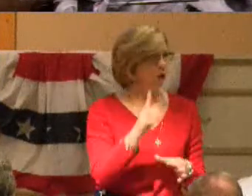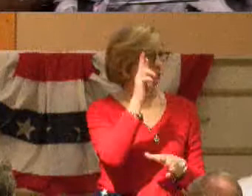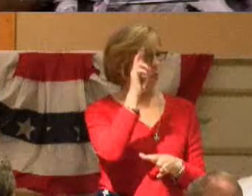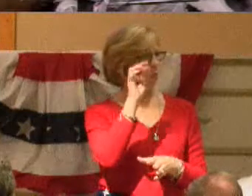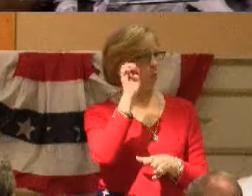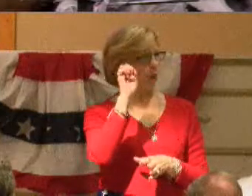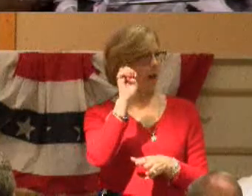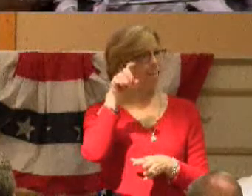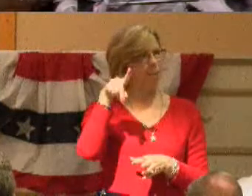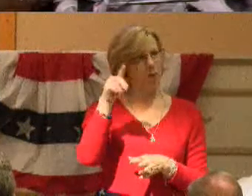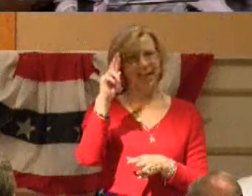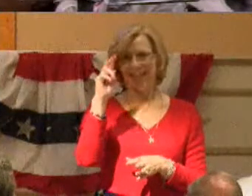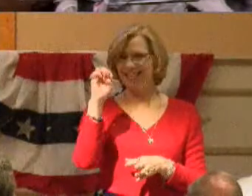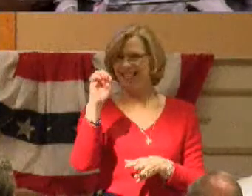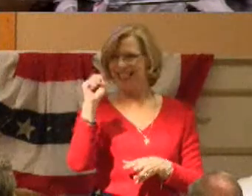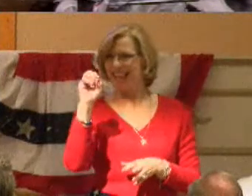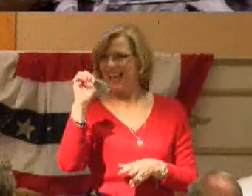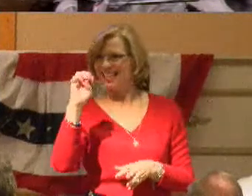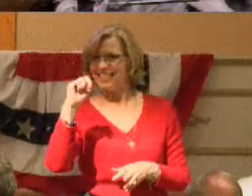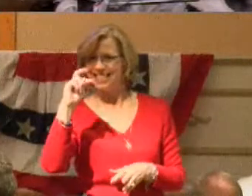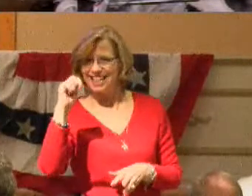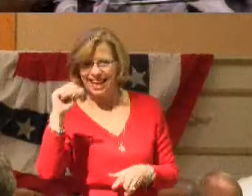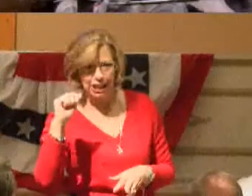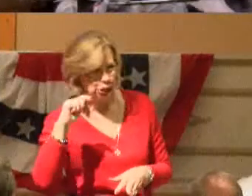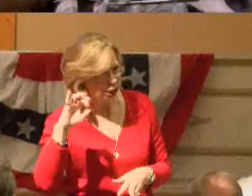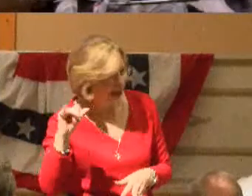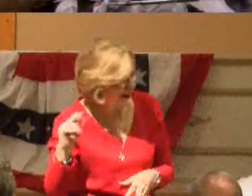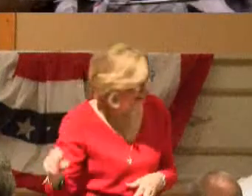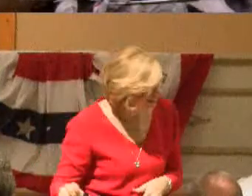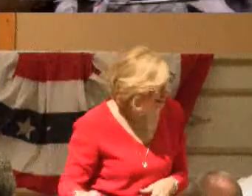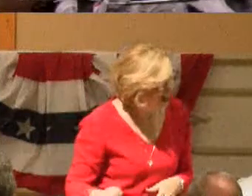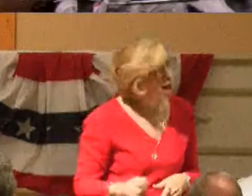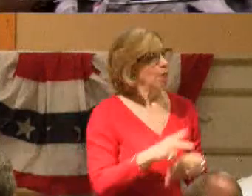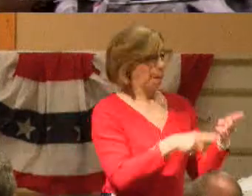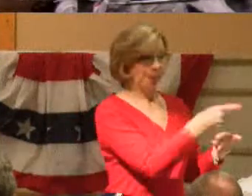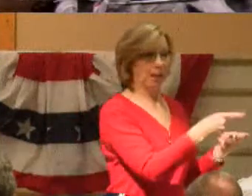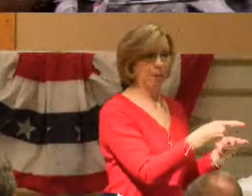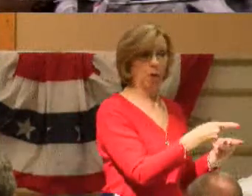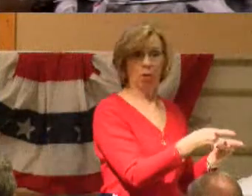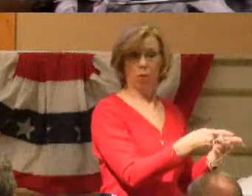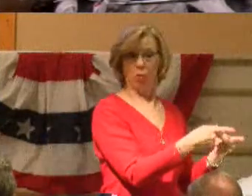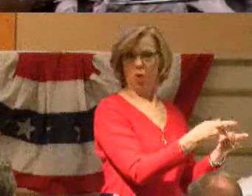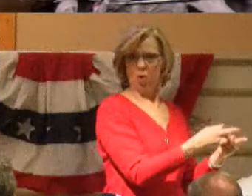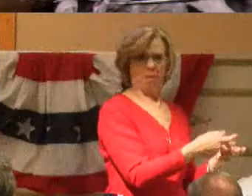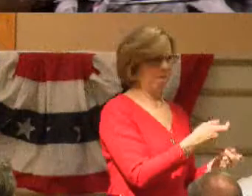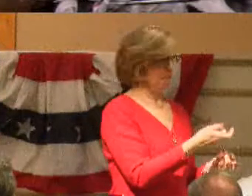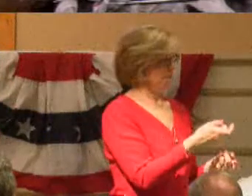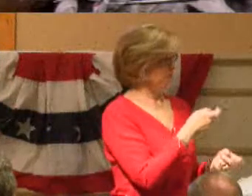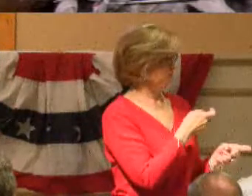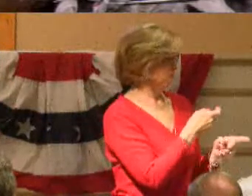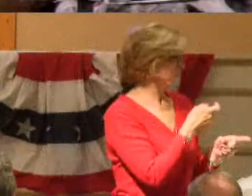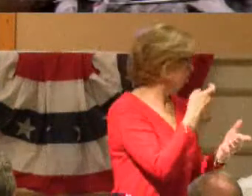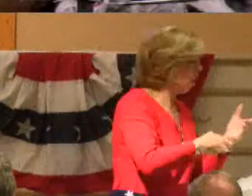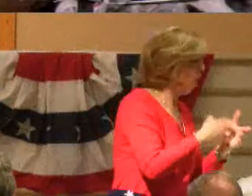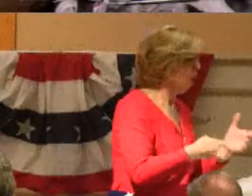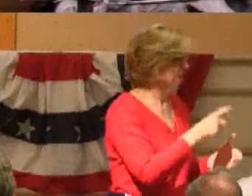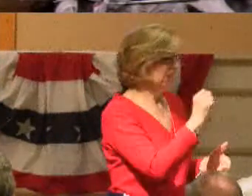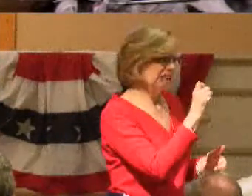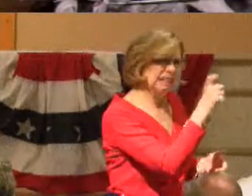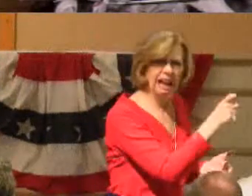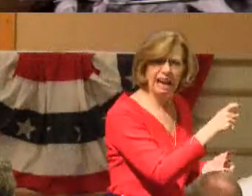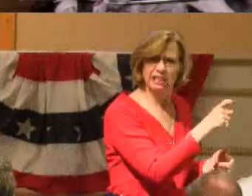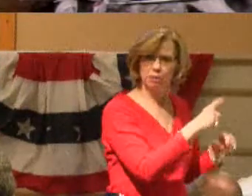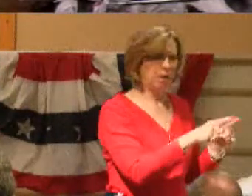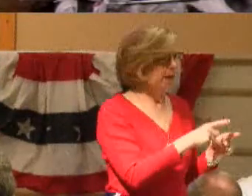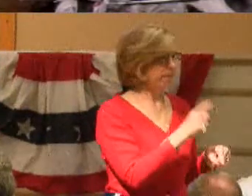history. Representation, right? So they were being taxed, but yet they had not the privilege to be able to voice or to have anything